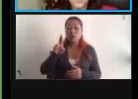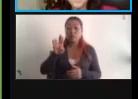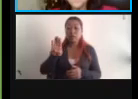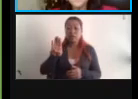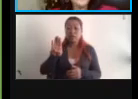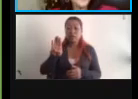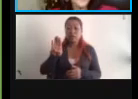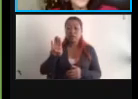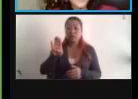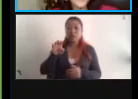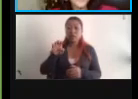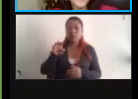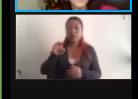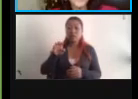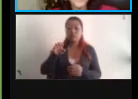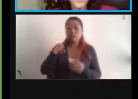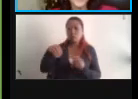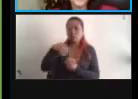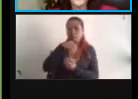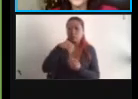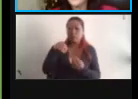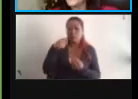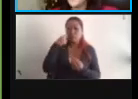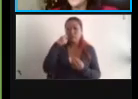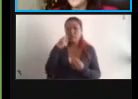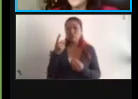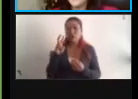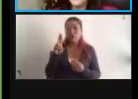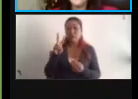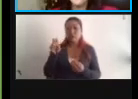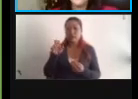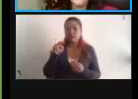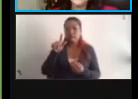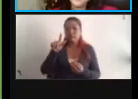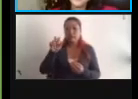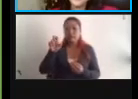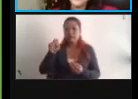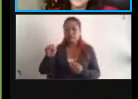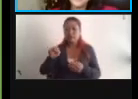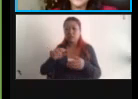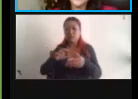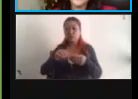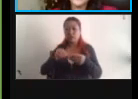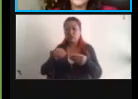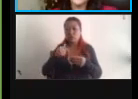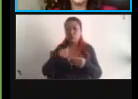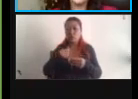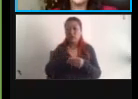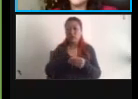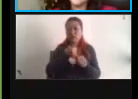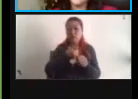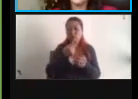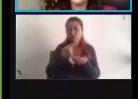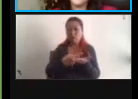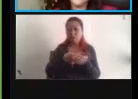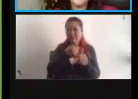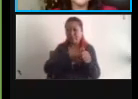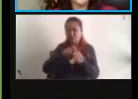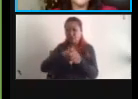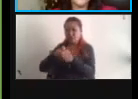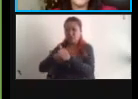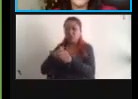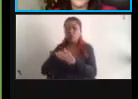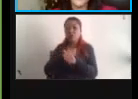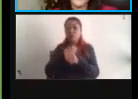Risk Board that Dr. Van Valen chairs, we talk about each of these. We think about the likelihood and consequence, and we use a scale to rate them,